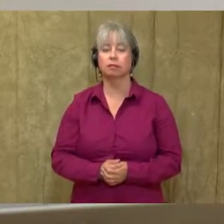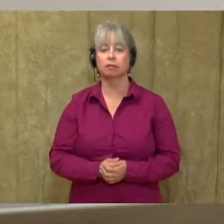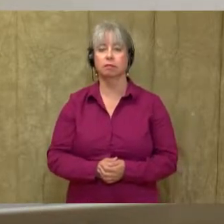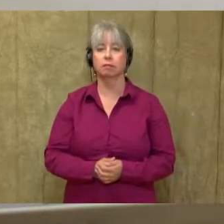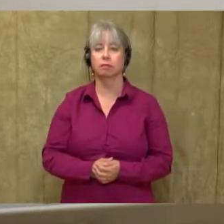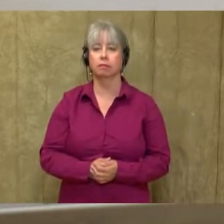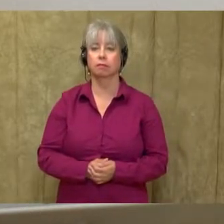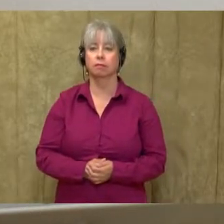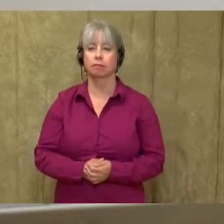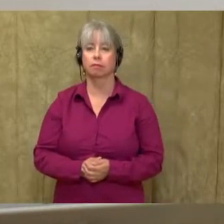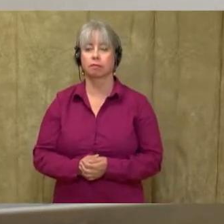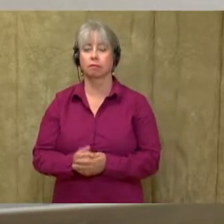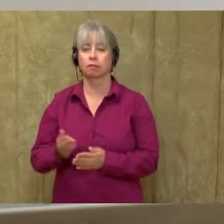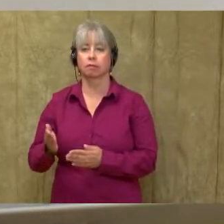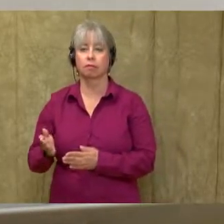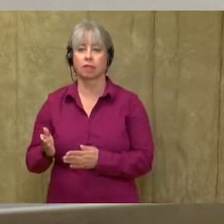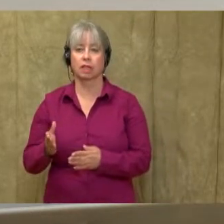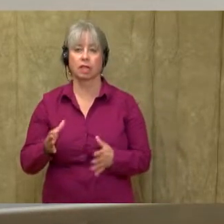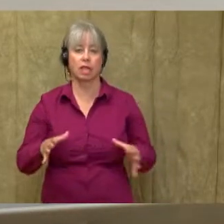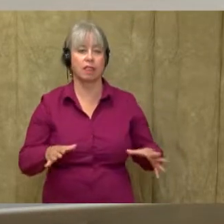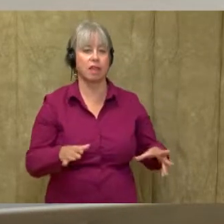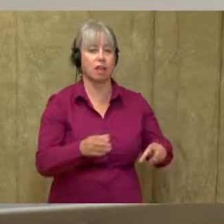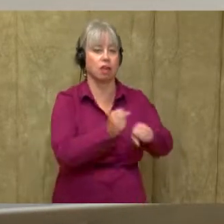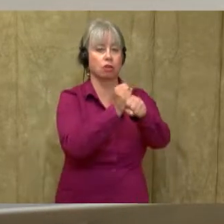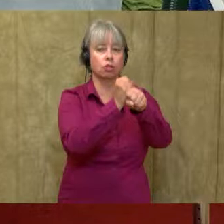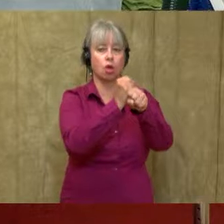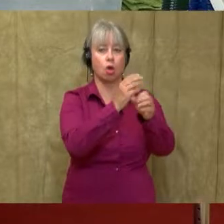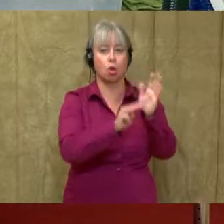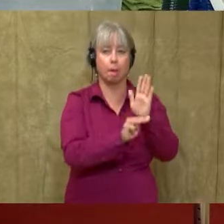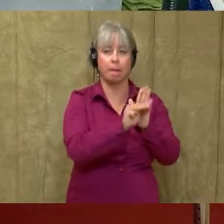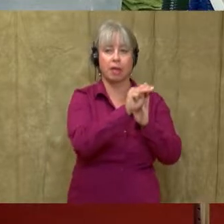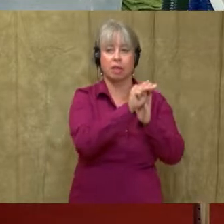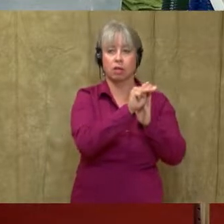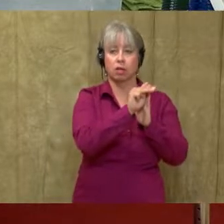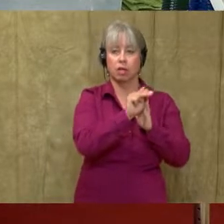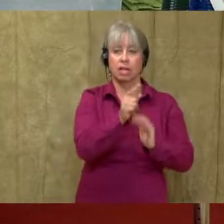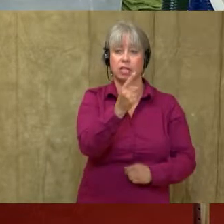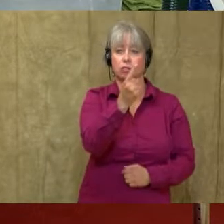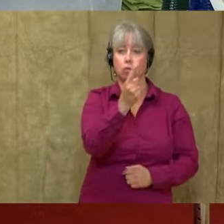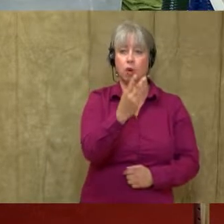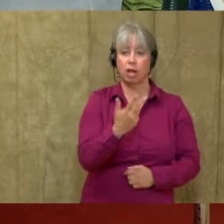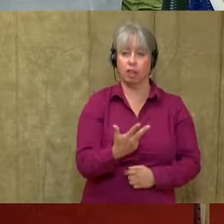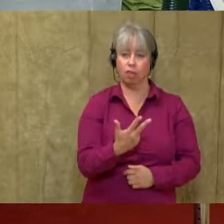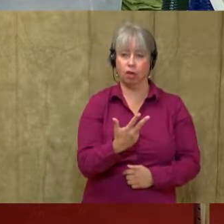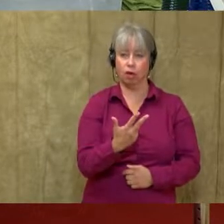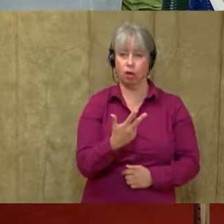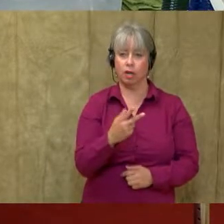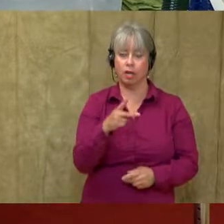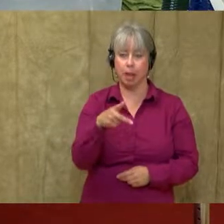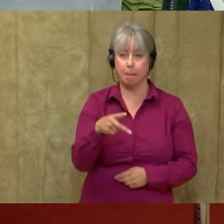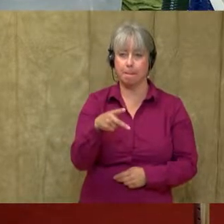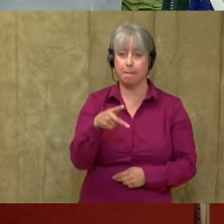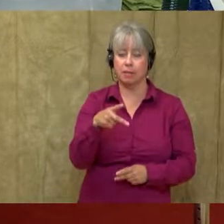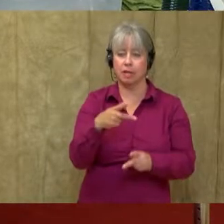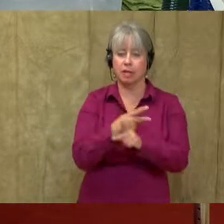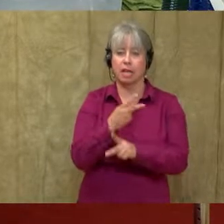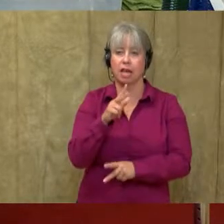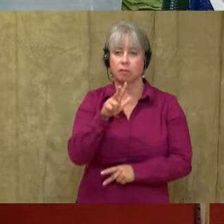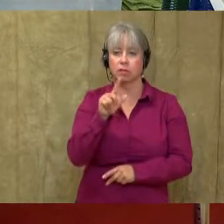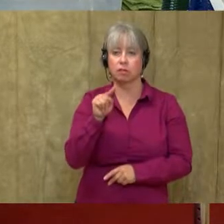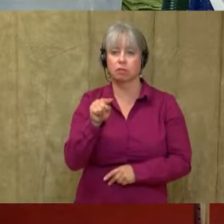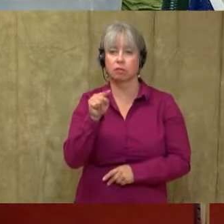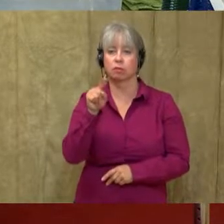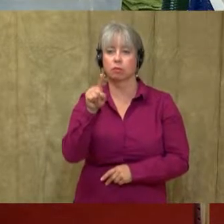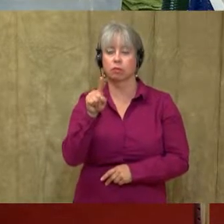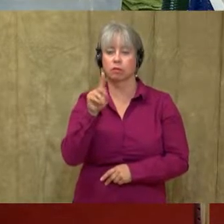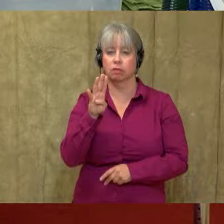And then the volume of a cone. The volume of the cone is 1/3 pi times radius squared times height.